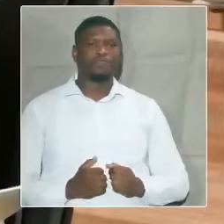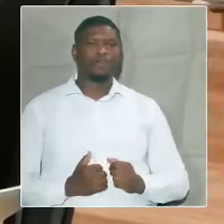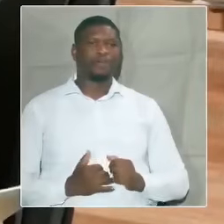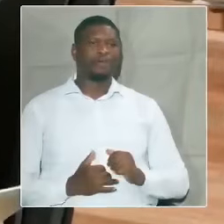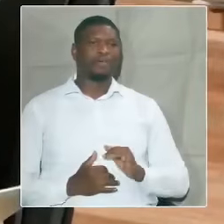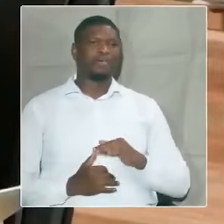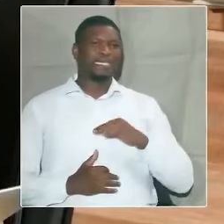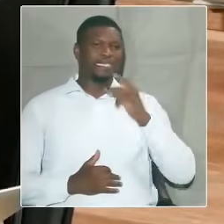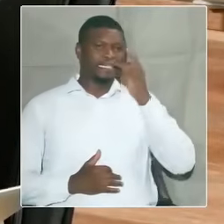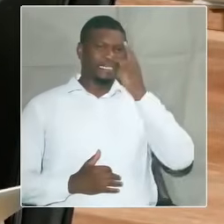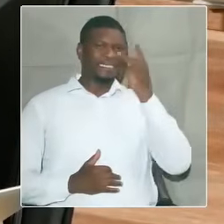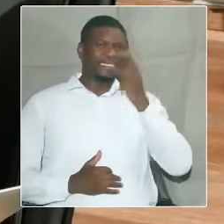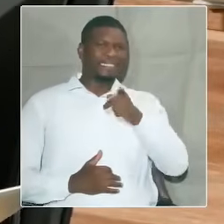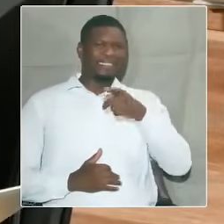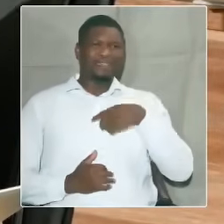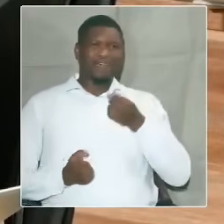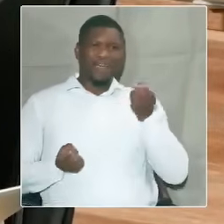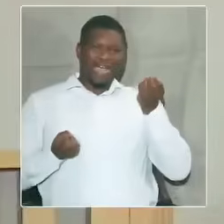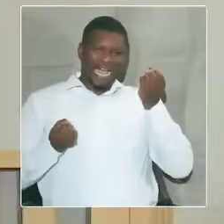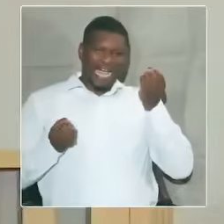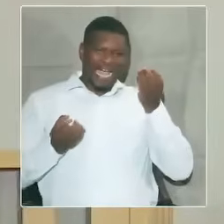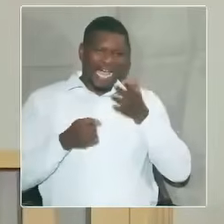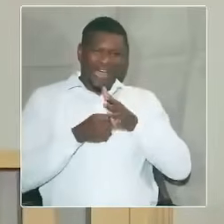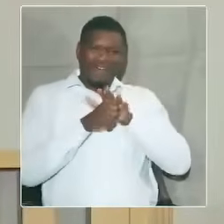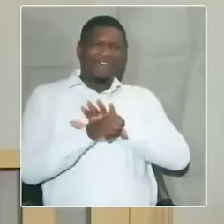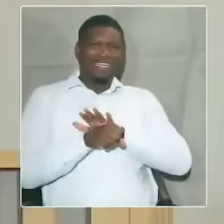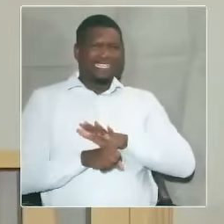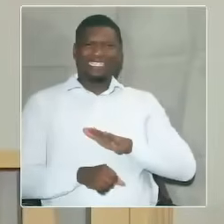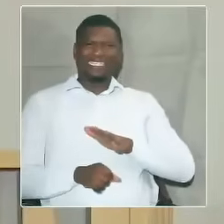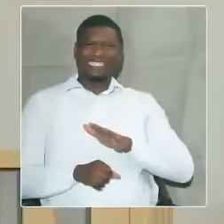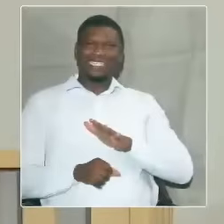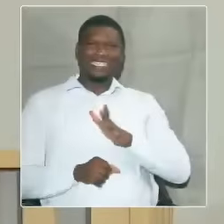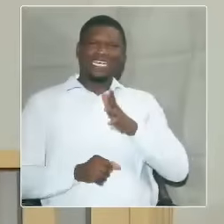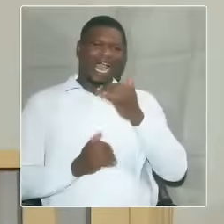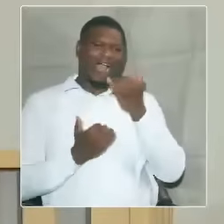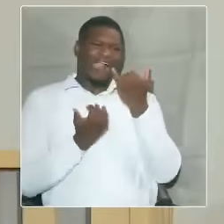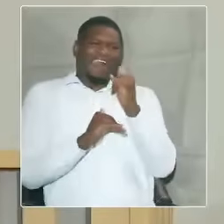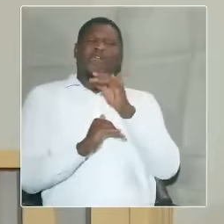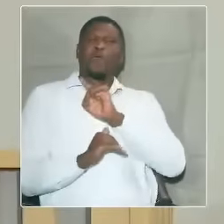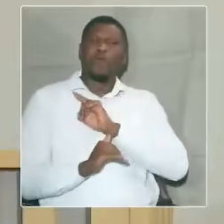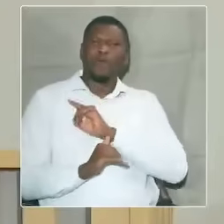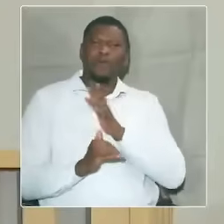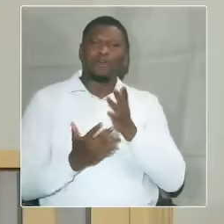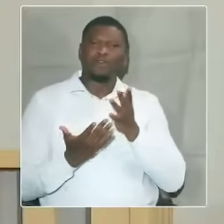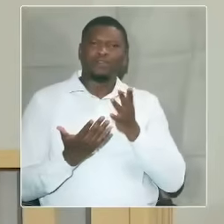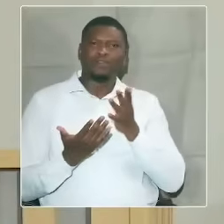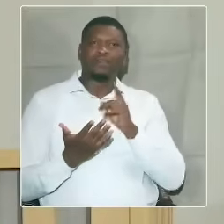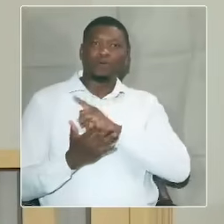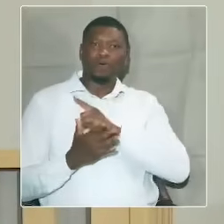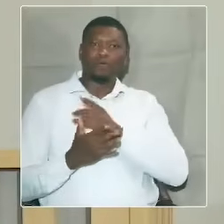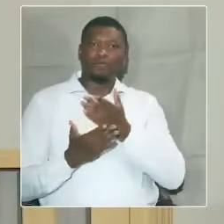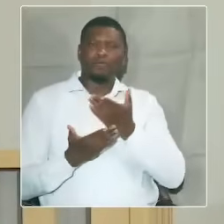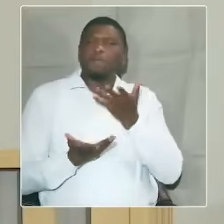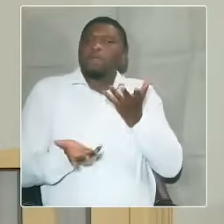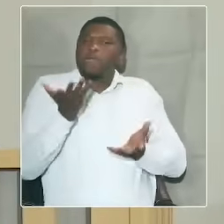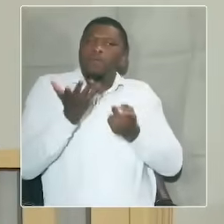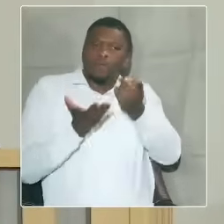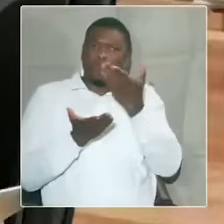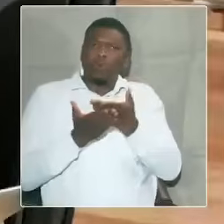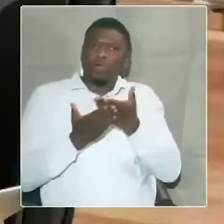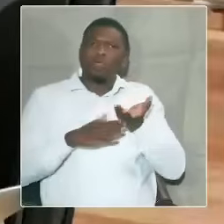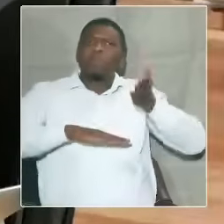I see you are dealing with it in a very constrained manner. Okay.